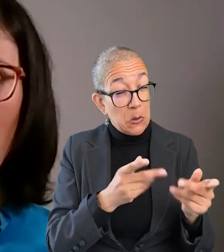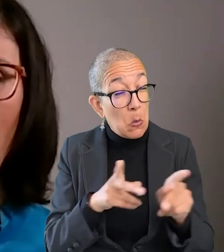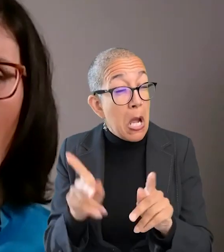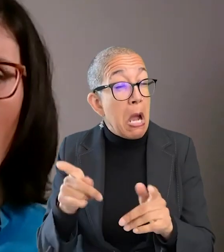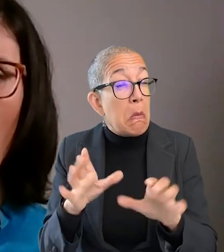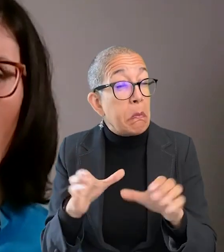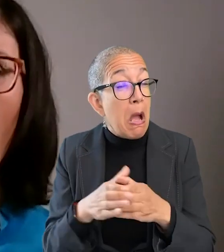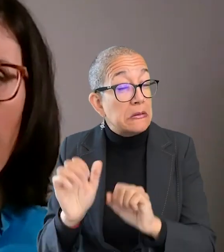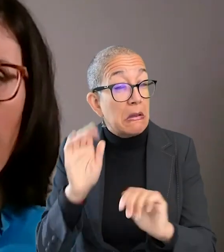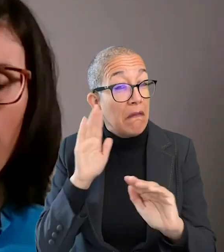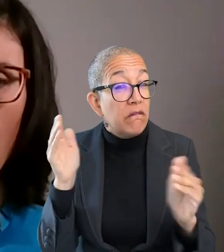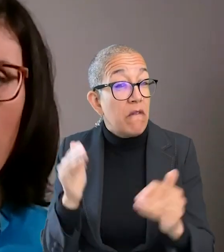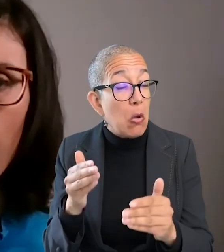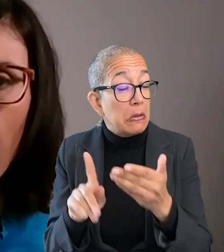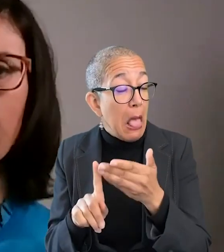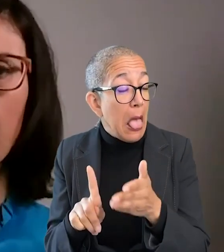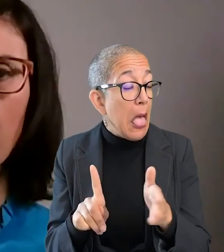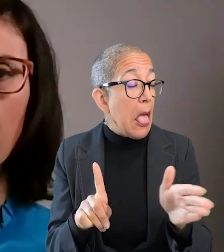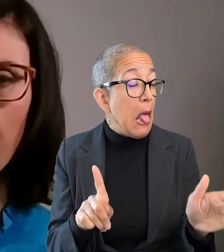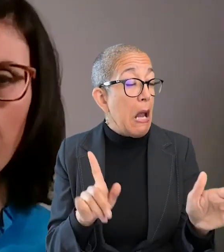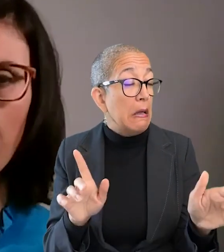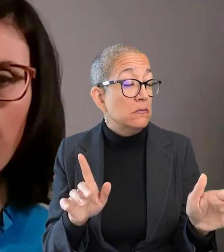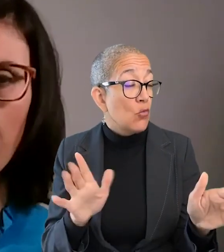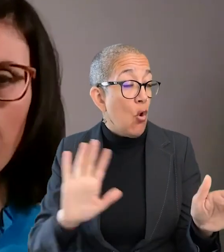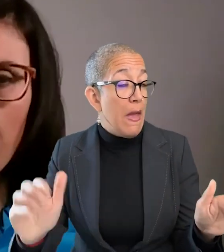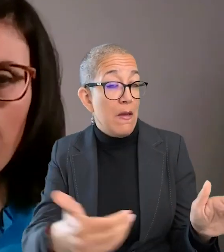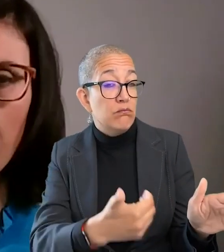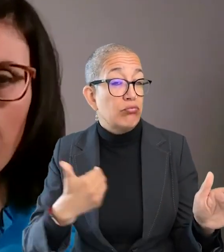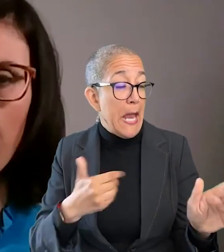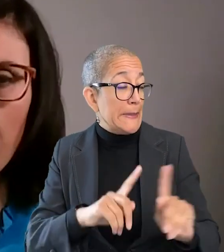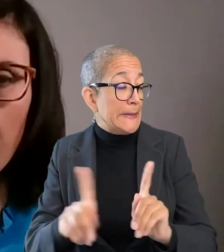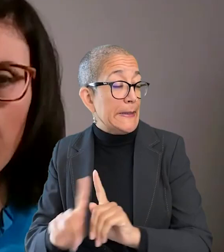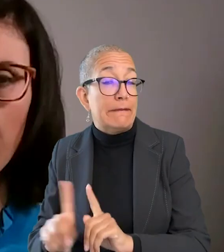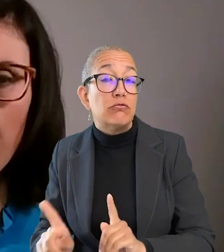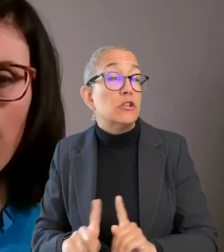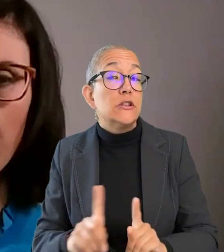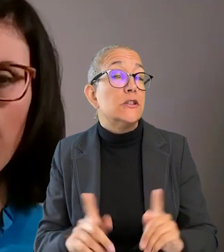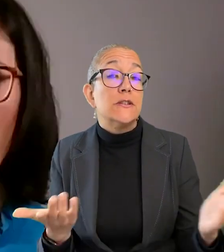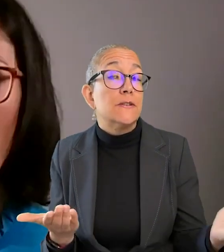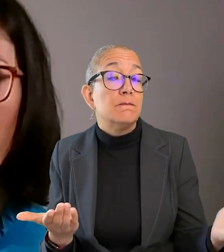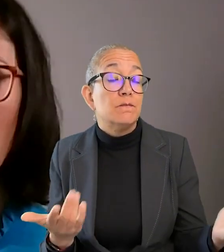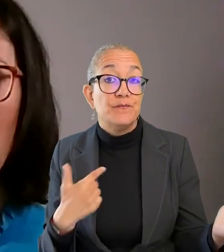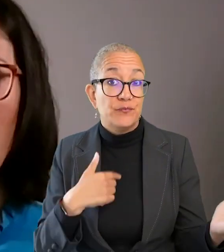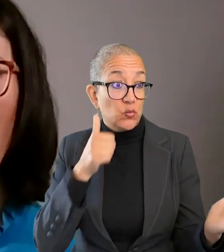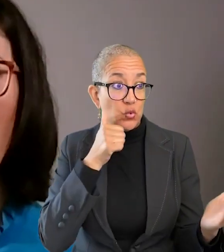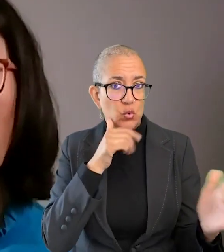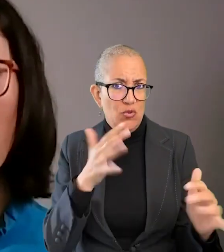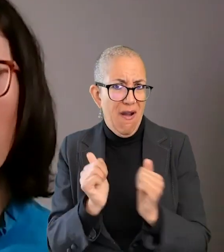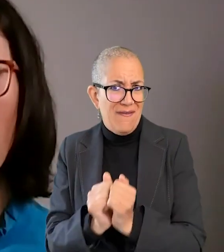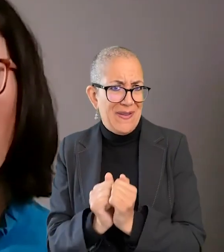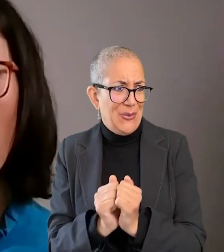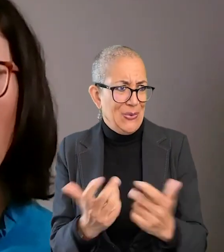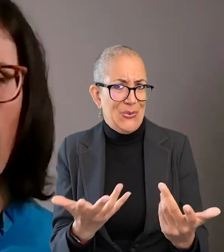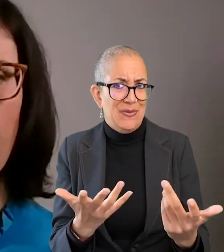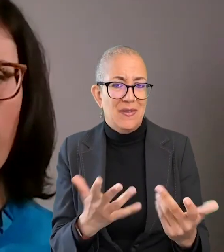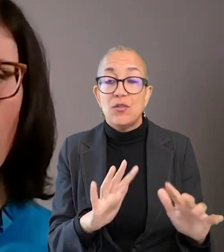focus away from embracing difference, despite the fact that that's not our values, has never been